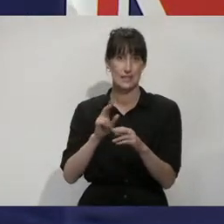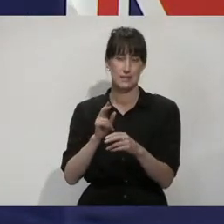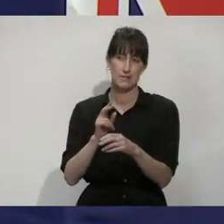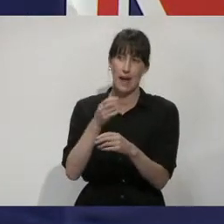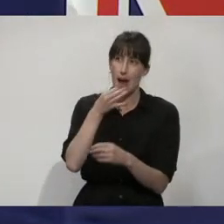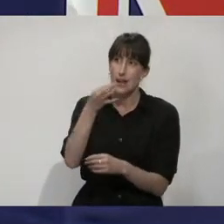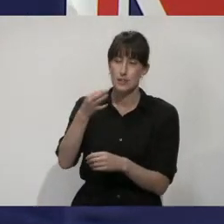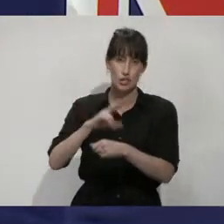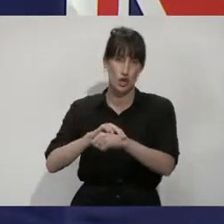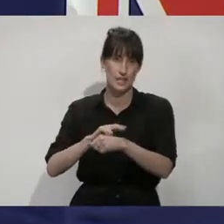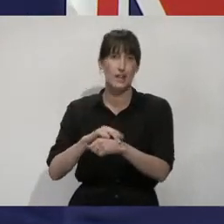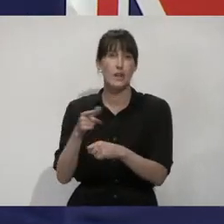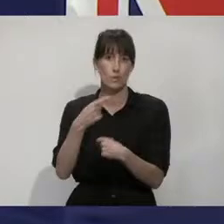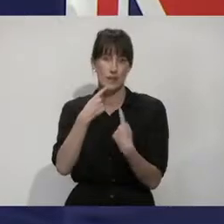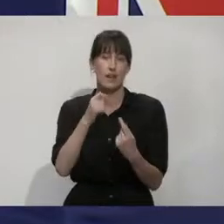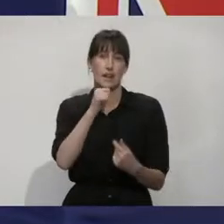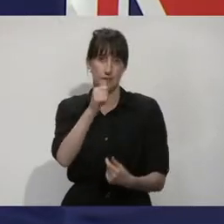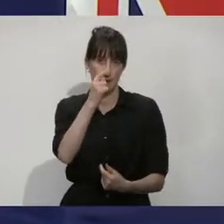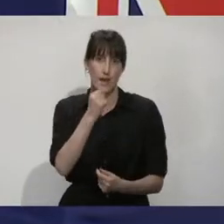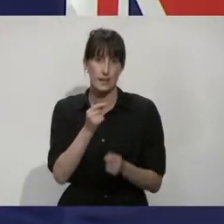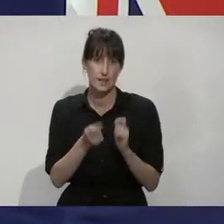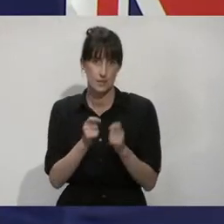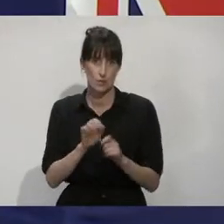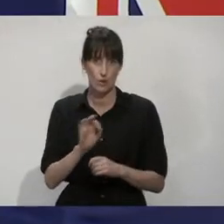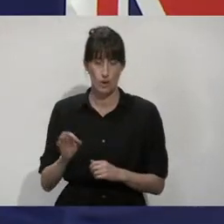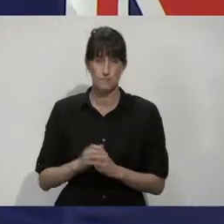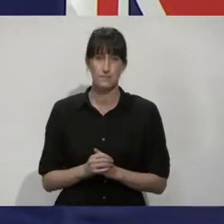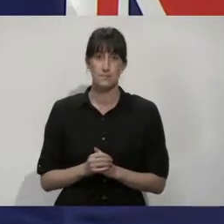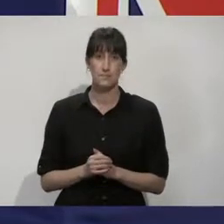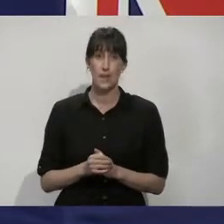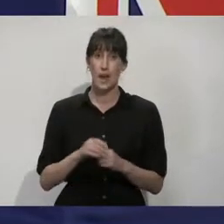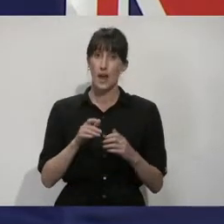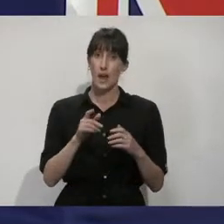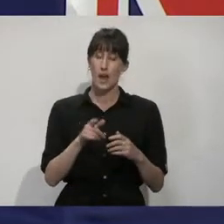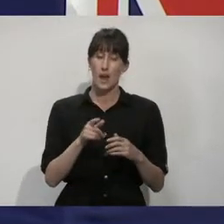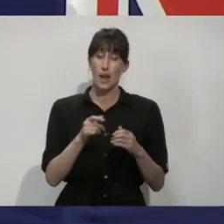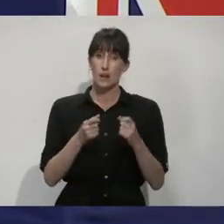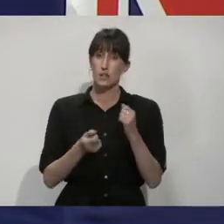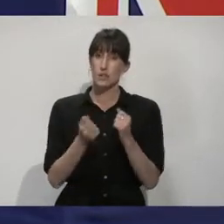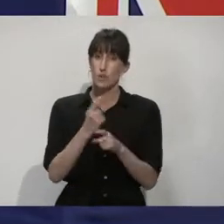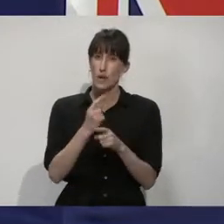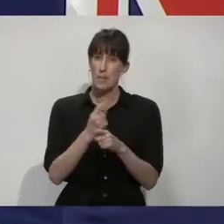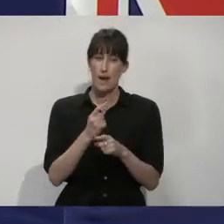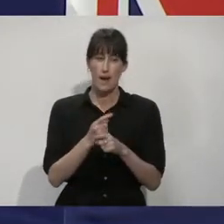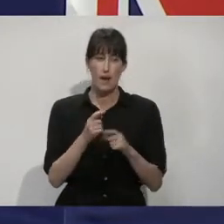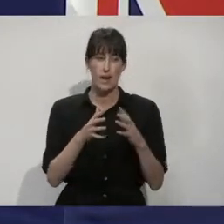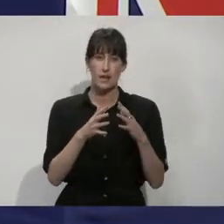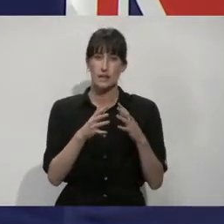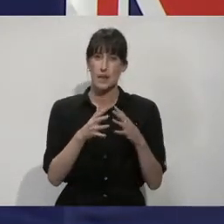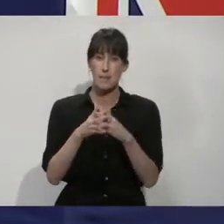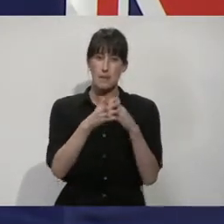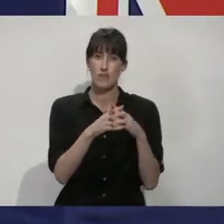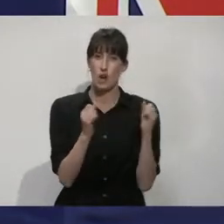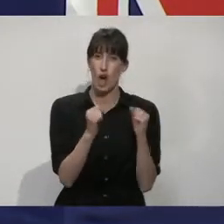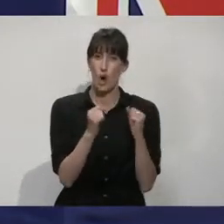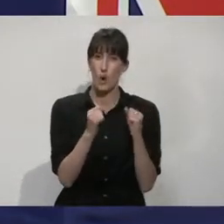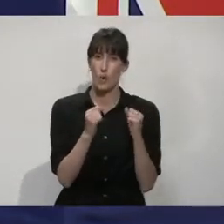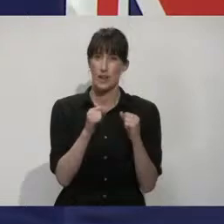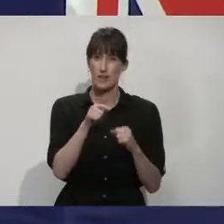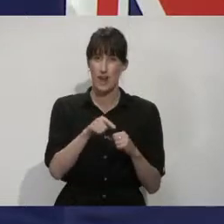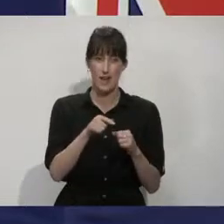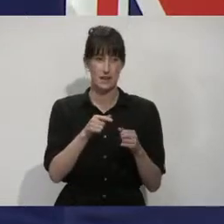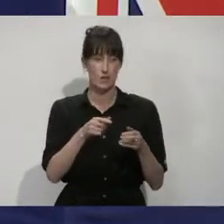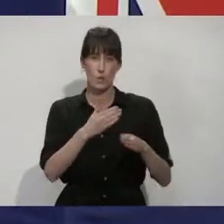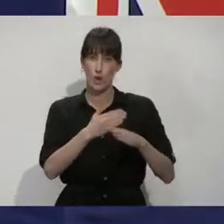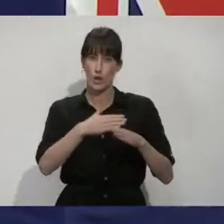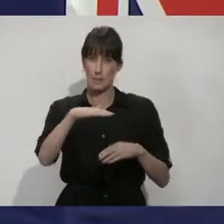environmental sampling at the Americold sites in both Mount Wellington and Wiri. Whilst we have a formal report shortly, the results have